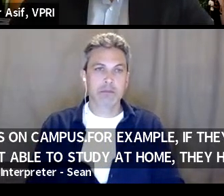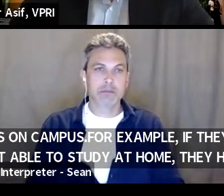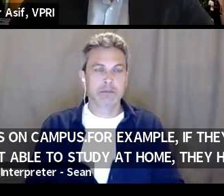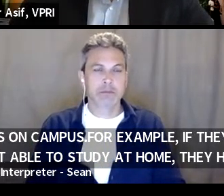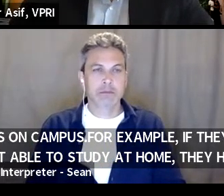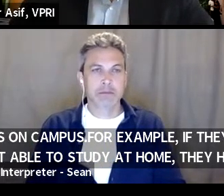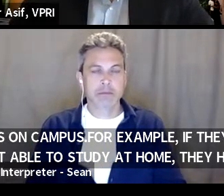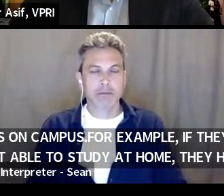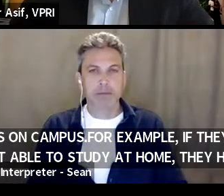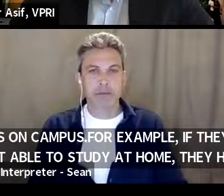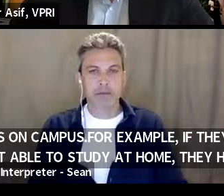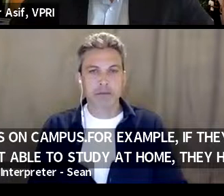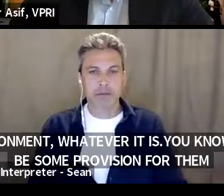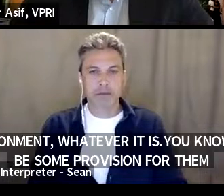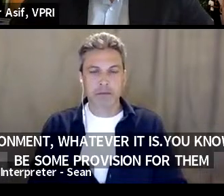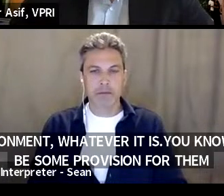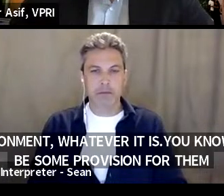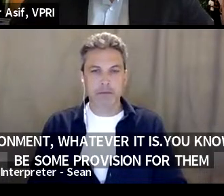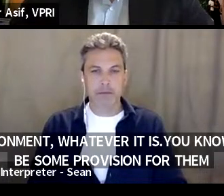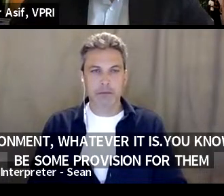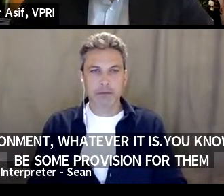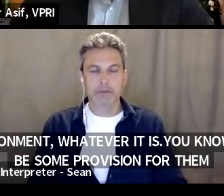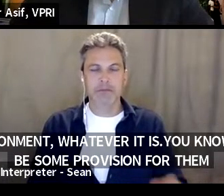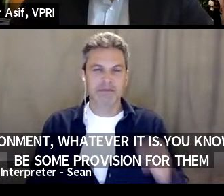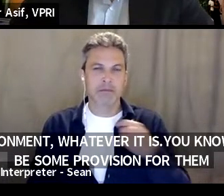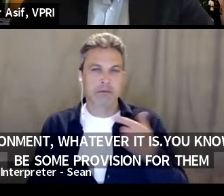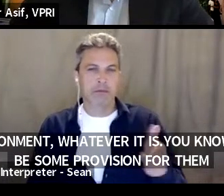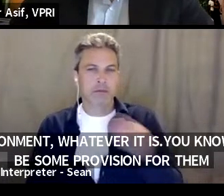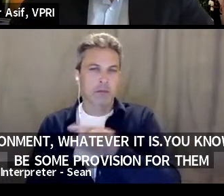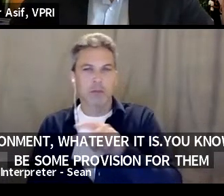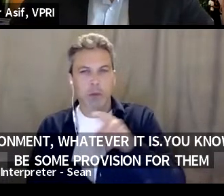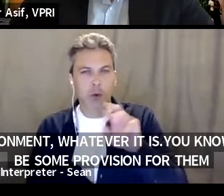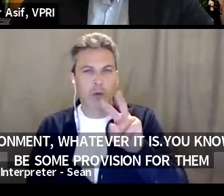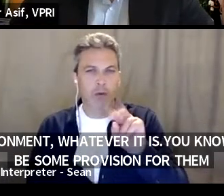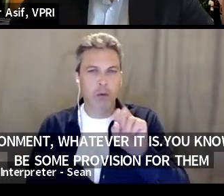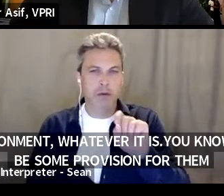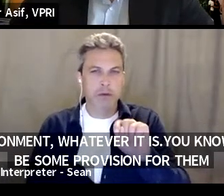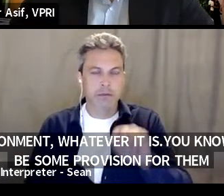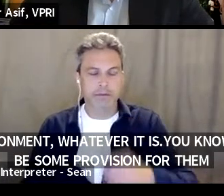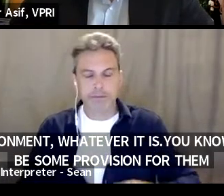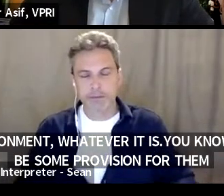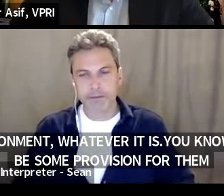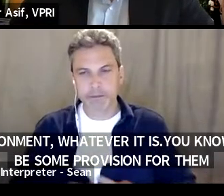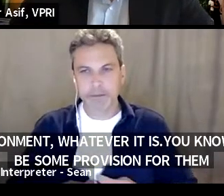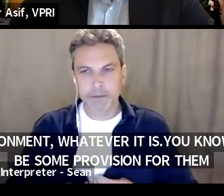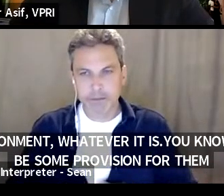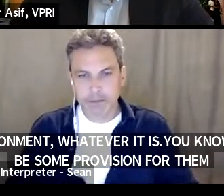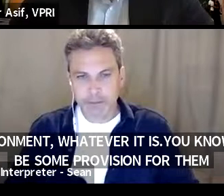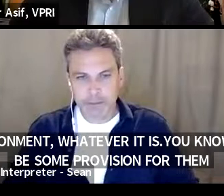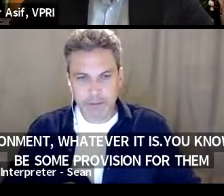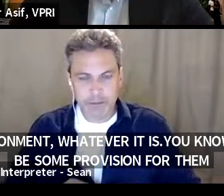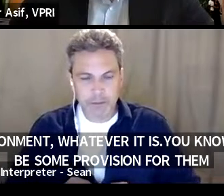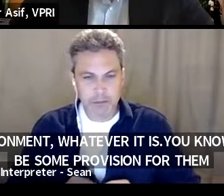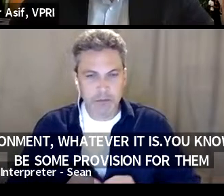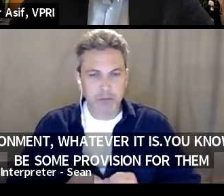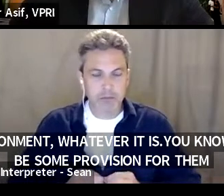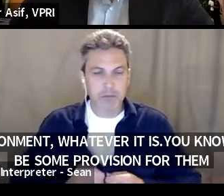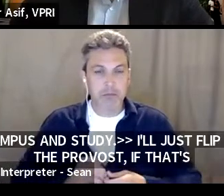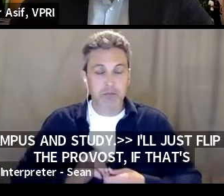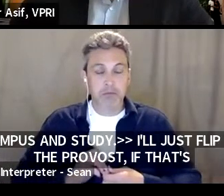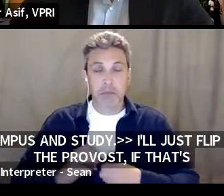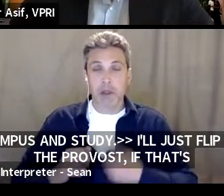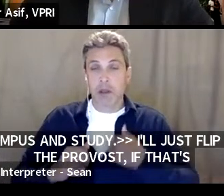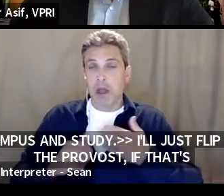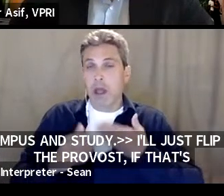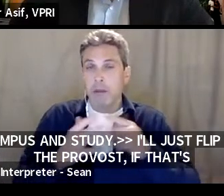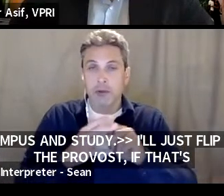Maybe I'll just flip that over to the provost, if that's okay. Sure, I'm happy to start and then others can add. I